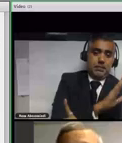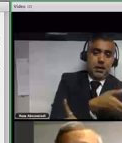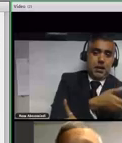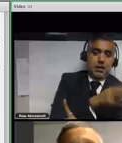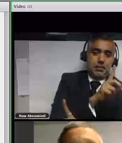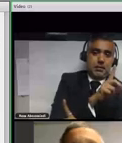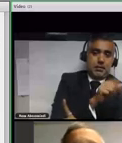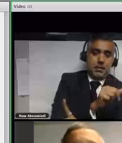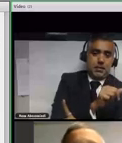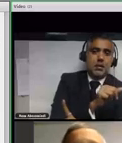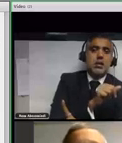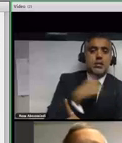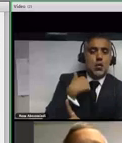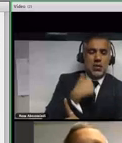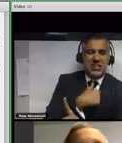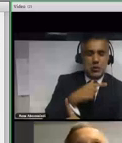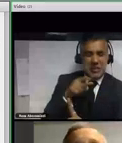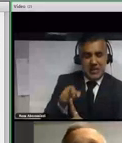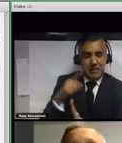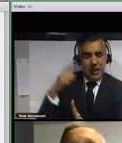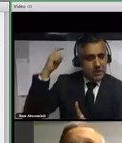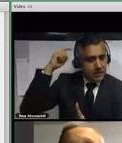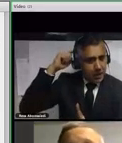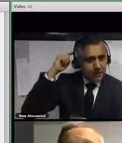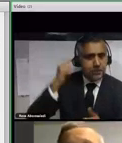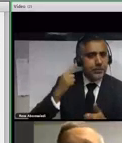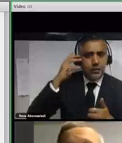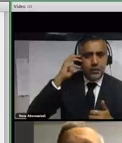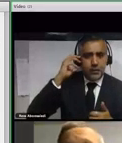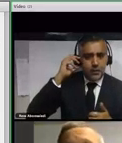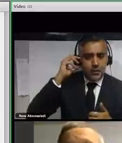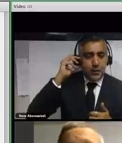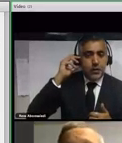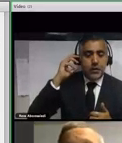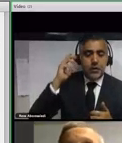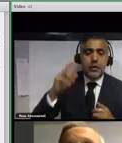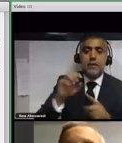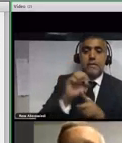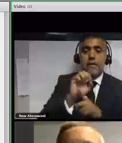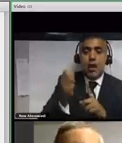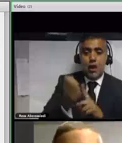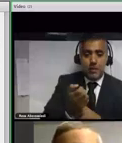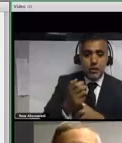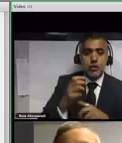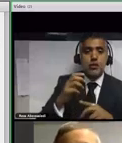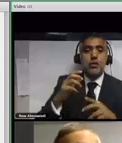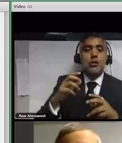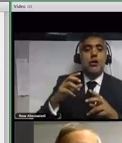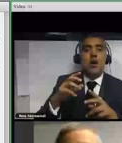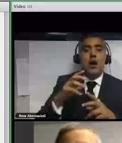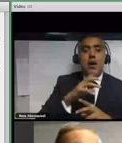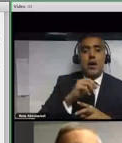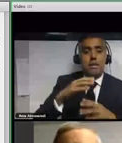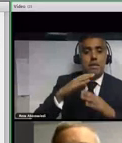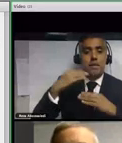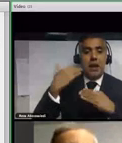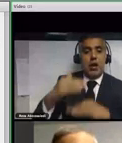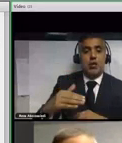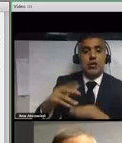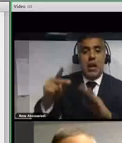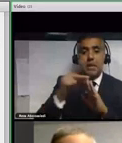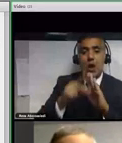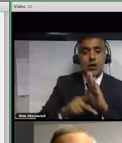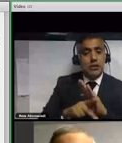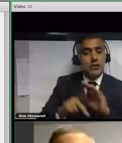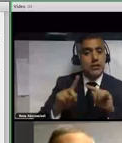we need to take that into account. Second, environmental barriers and policies can differ by type of disability. So it could be